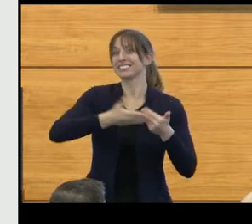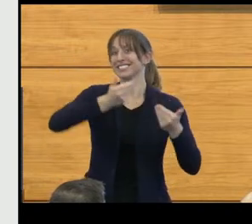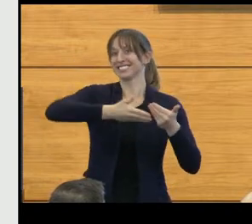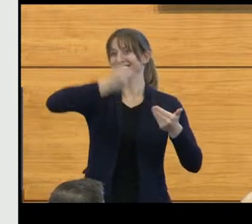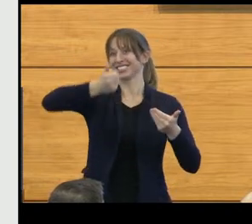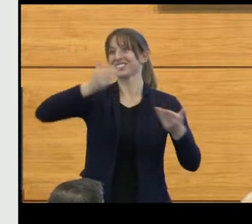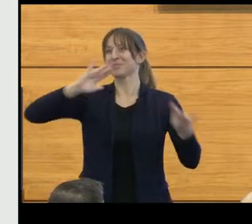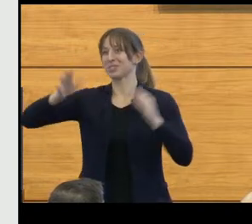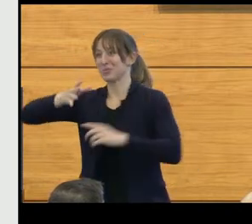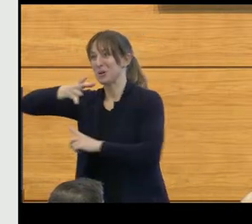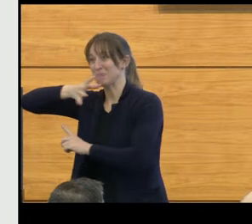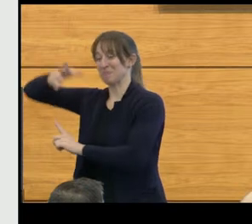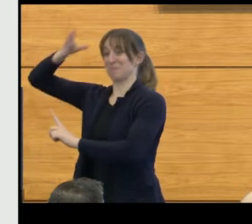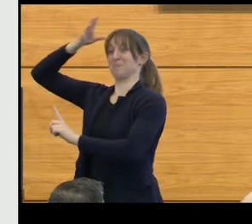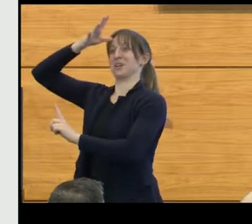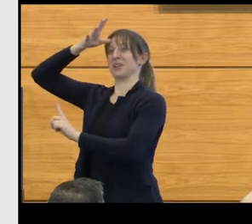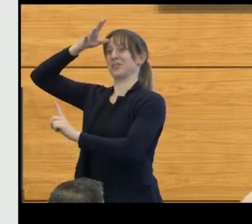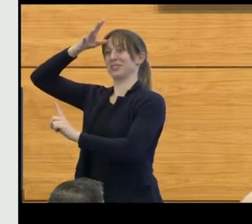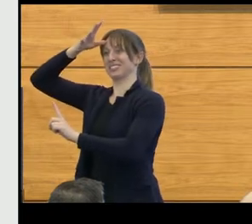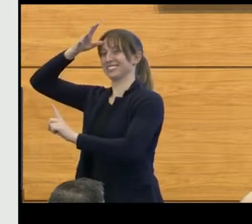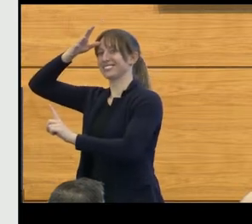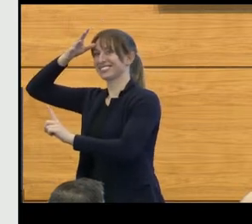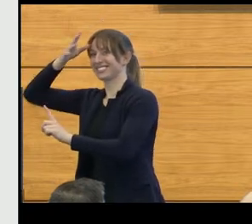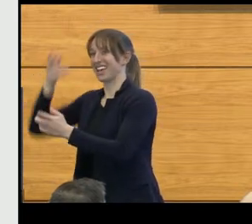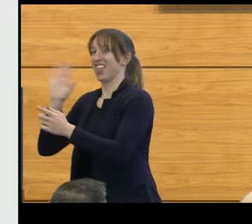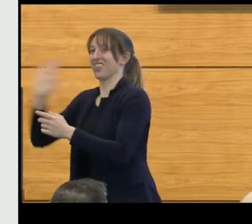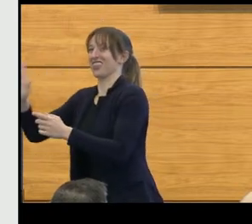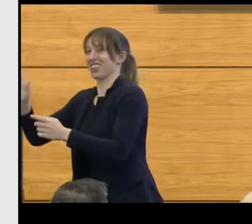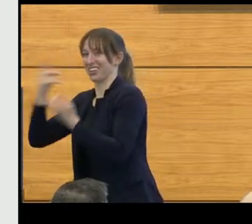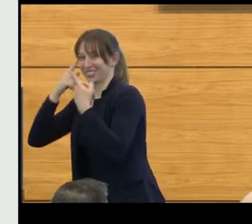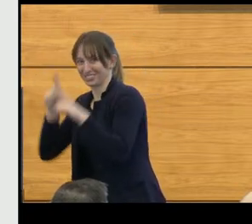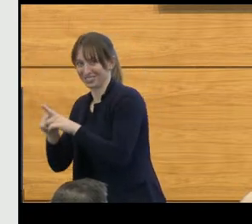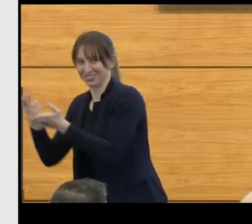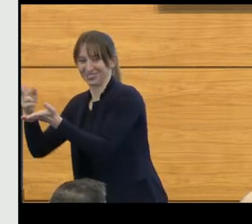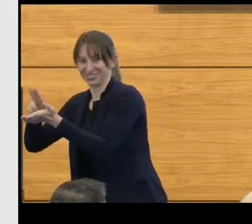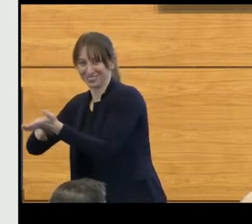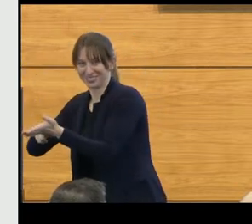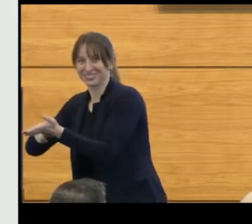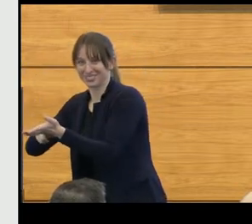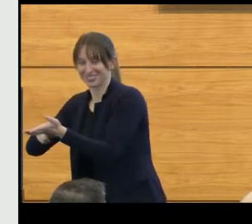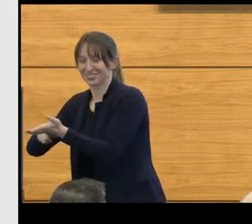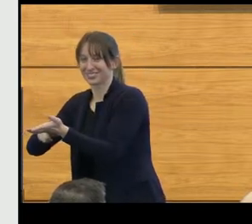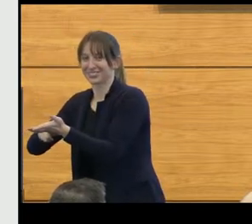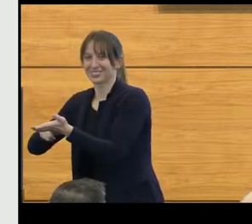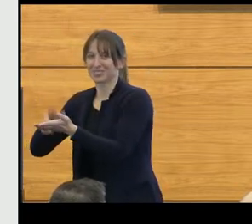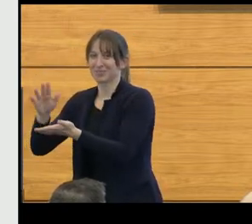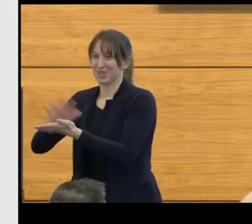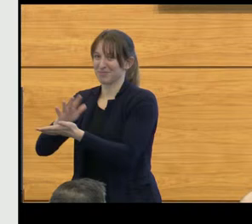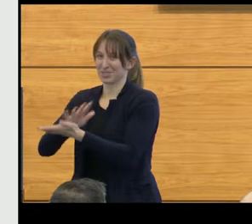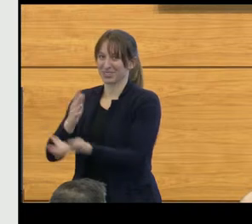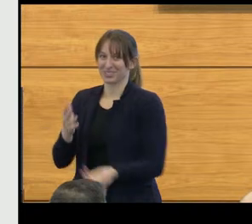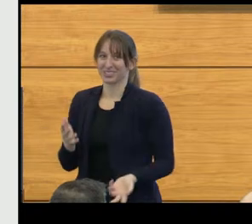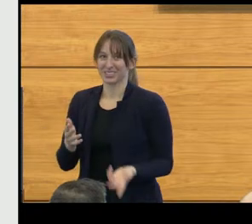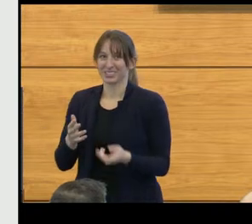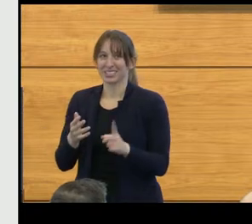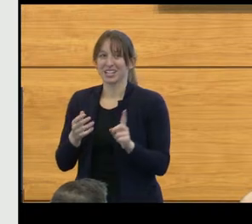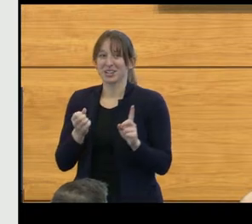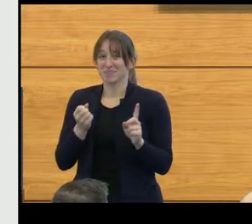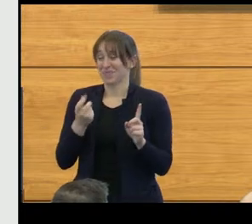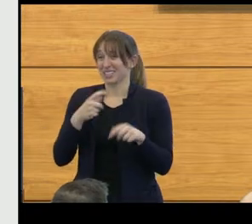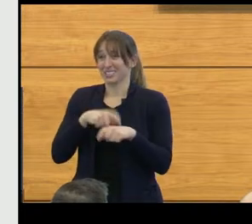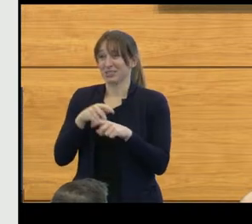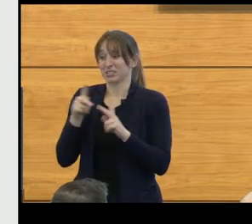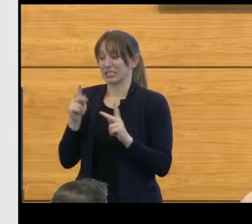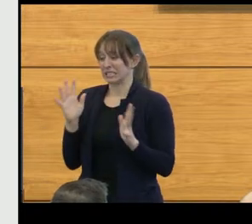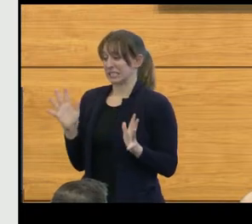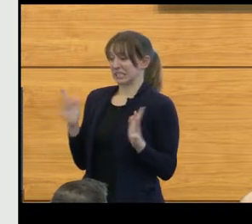parent you're about to operate on their child. They will discuss with you whether or not you need to shave two hairs on their head, as opposed to not